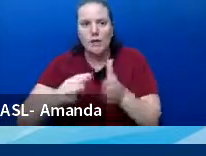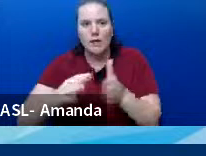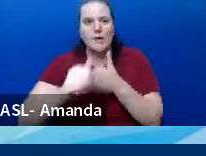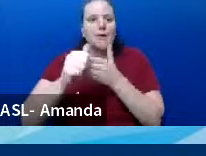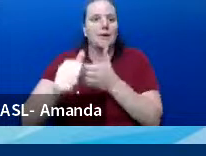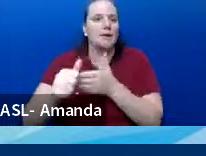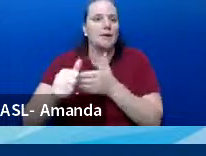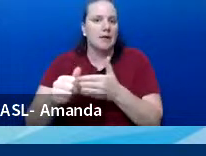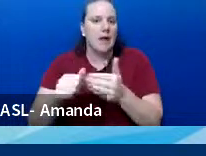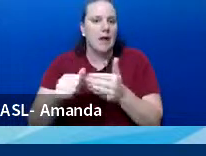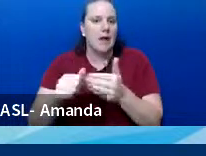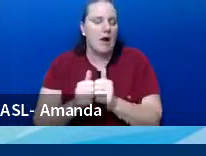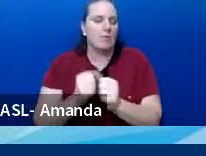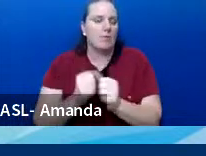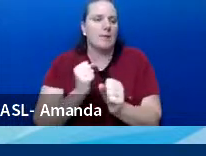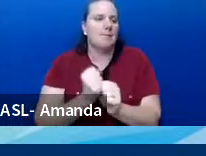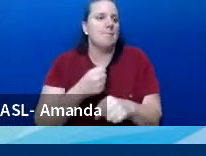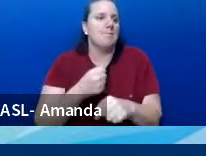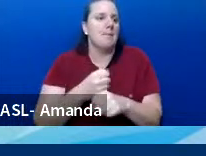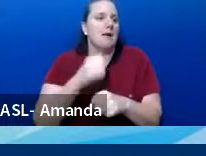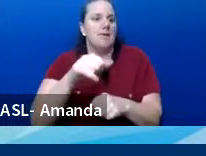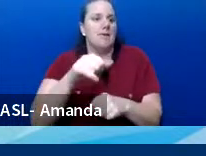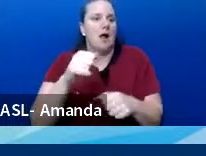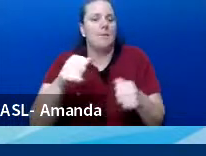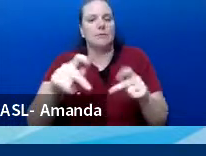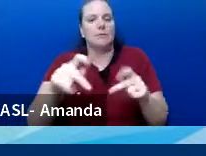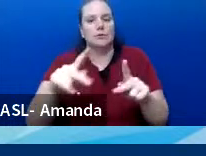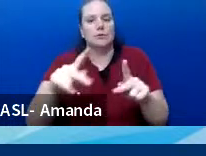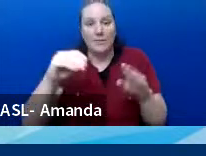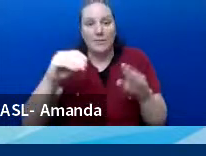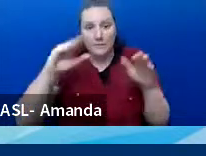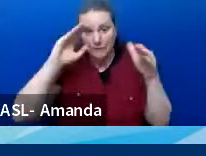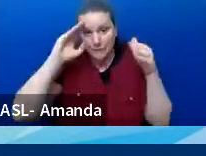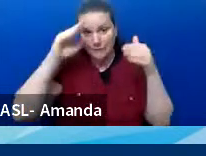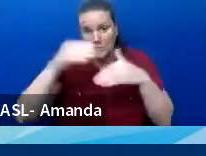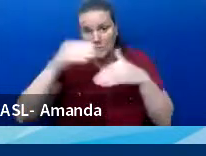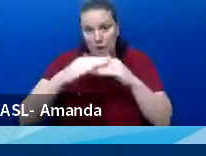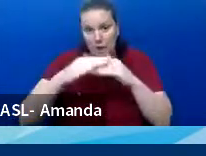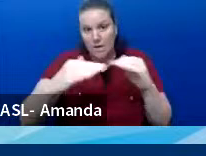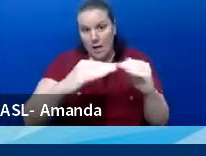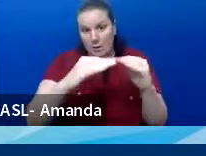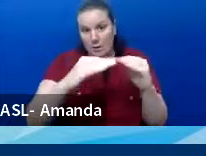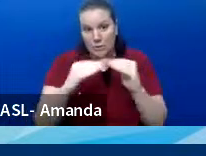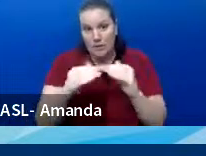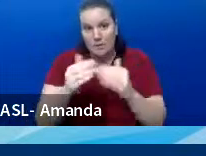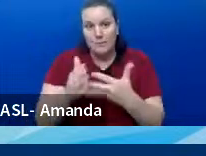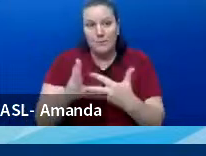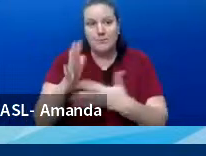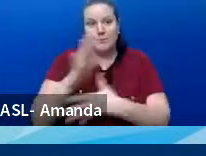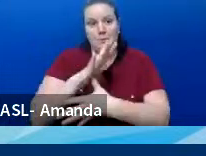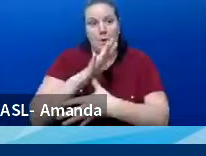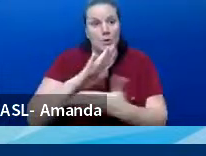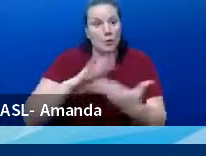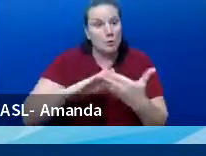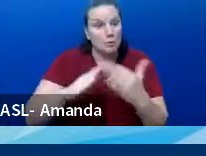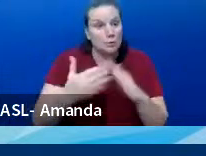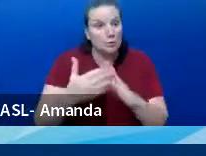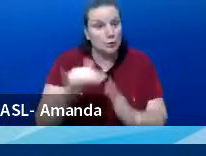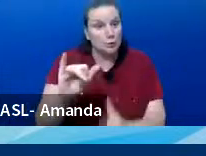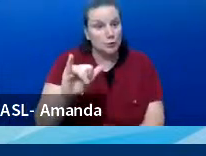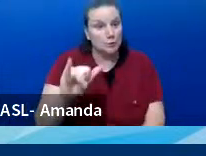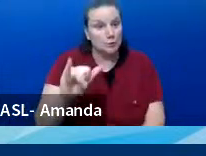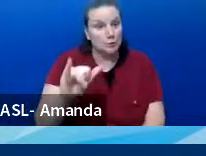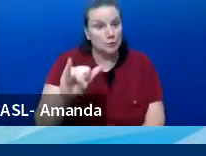and a focus on that equity priority community as well. So thank you, Yamaya. And now I will turn it over to